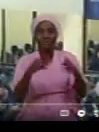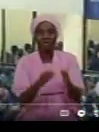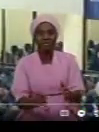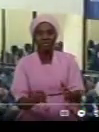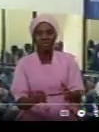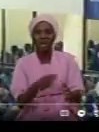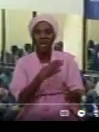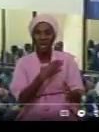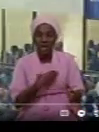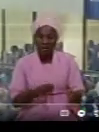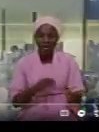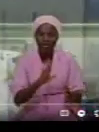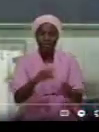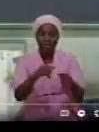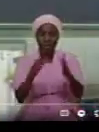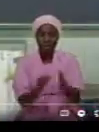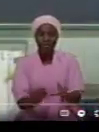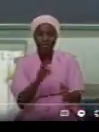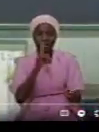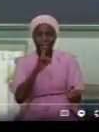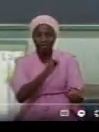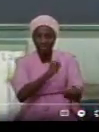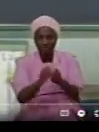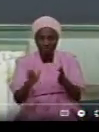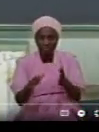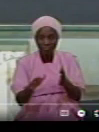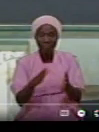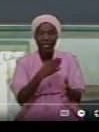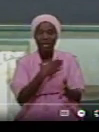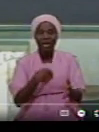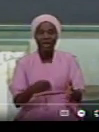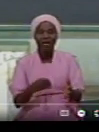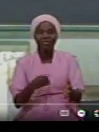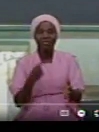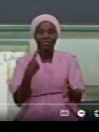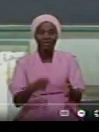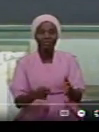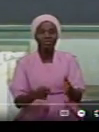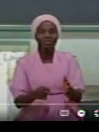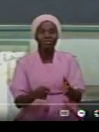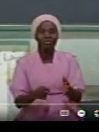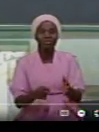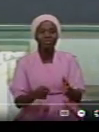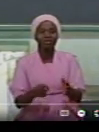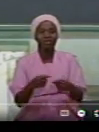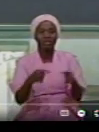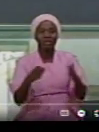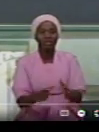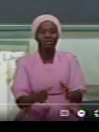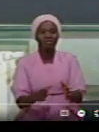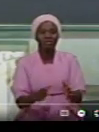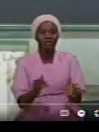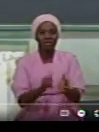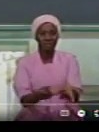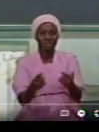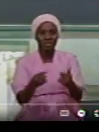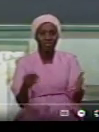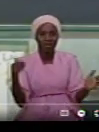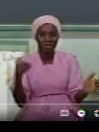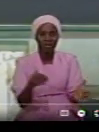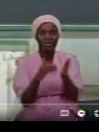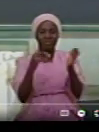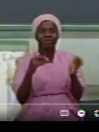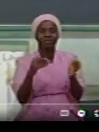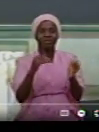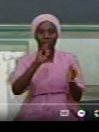gone. And of Mount Seir, which were come against Judah, and they were smitten.